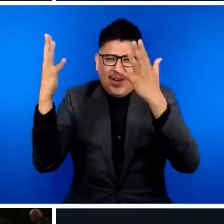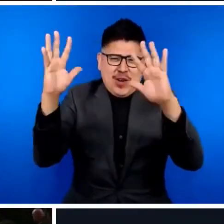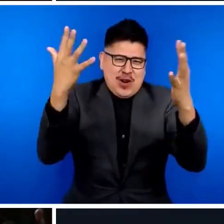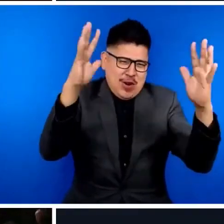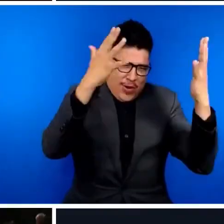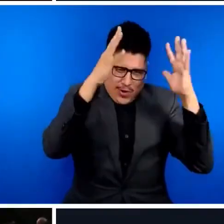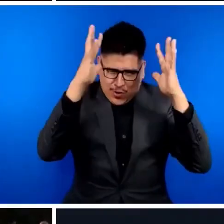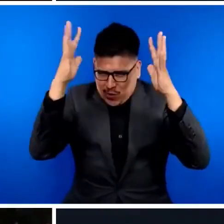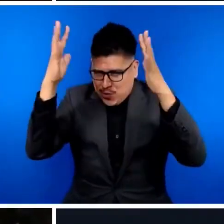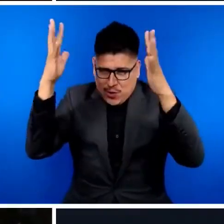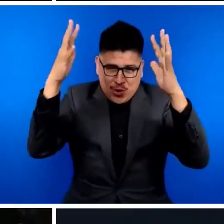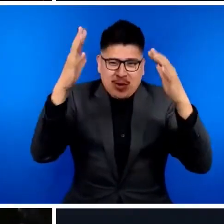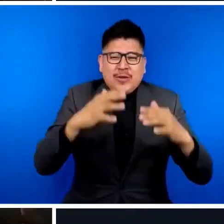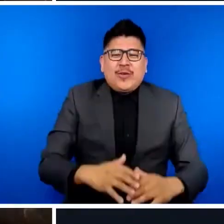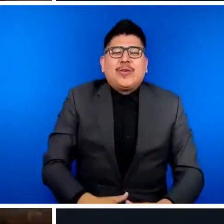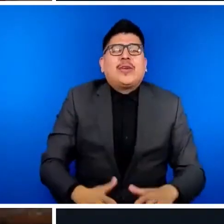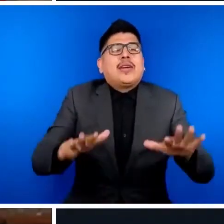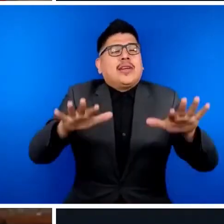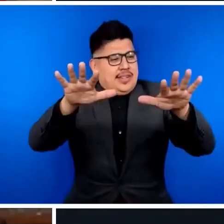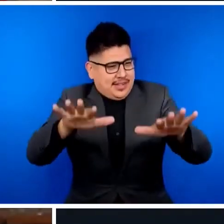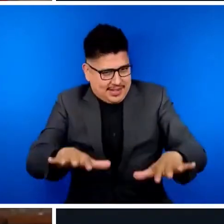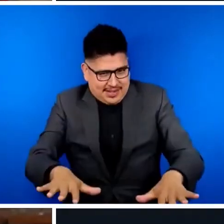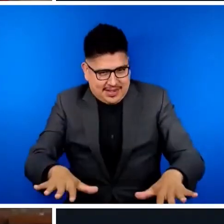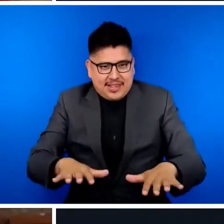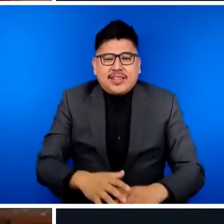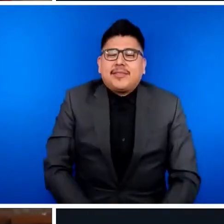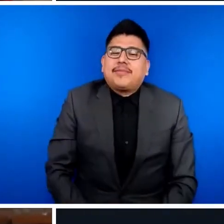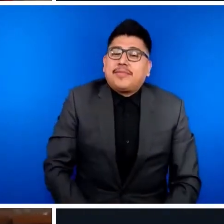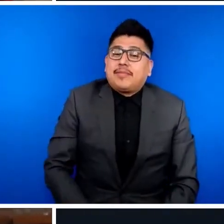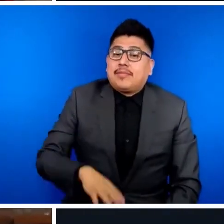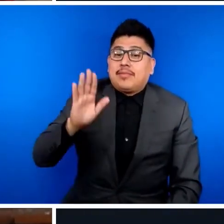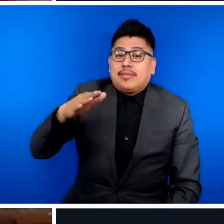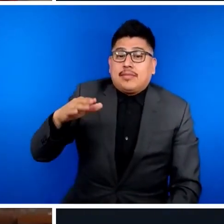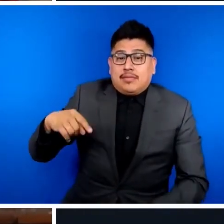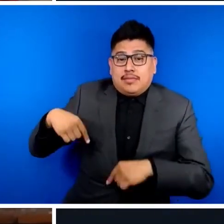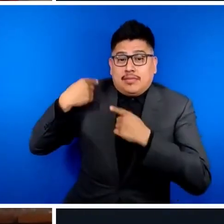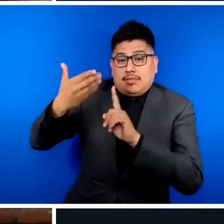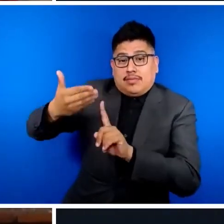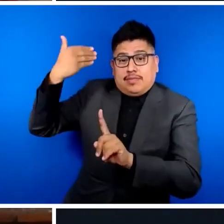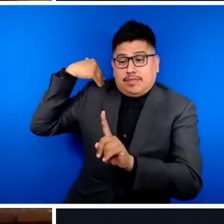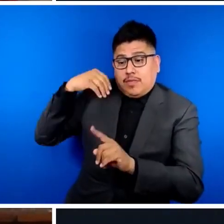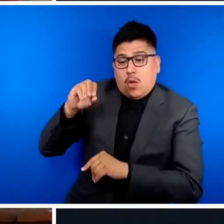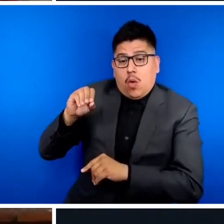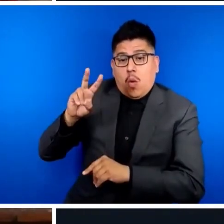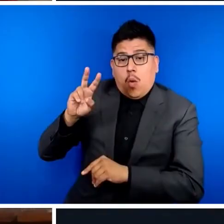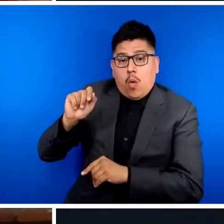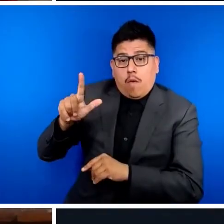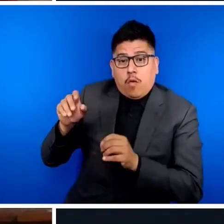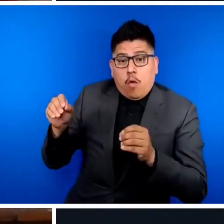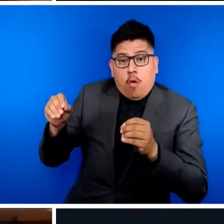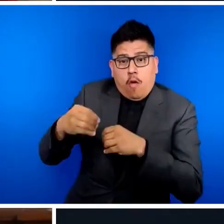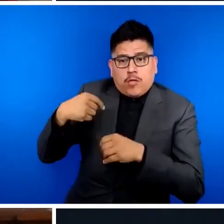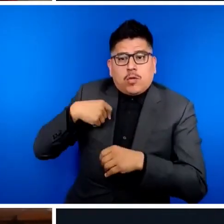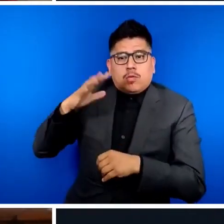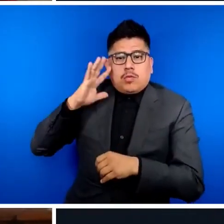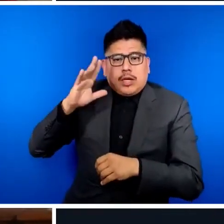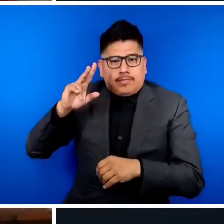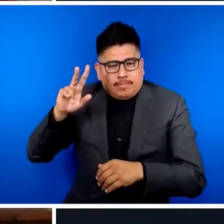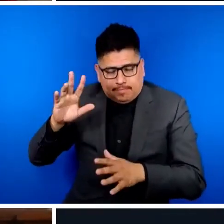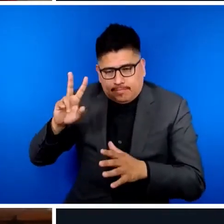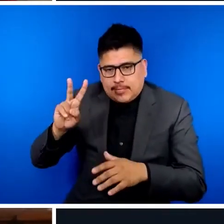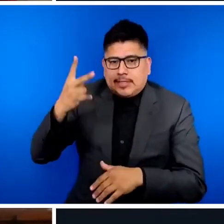They were in the Oval Office before, and I just want to say a second very big congratulations to Team USA.